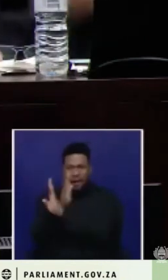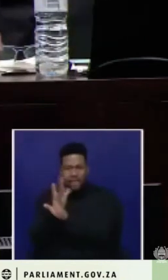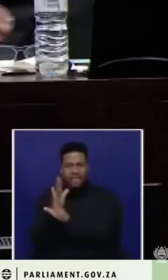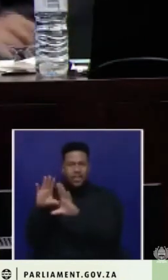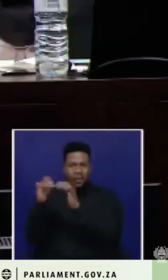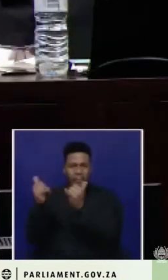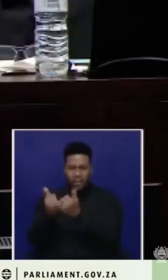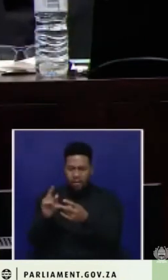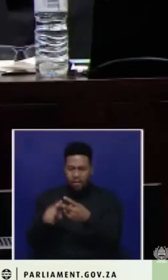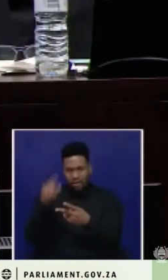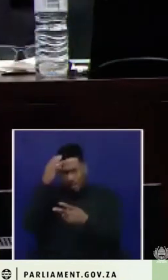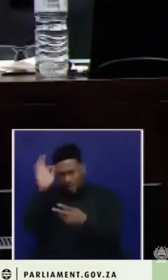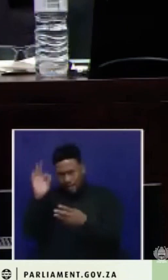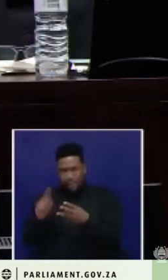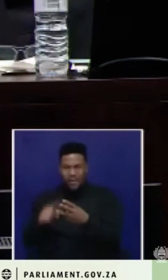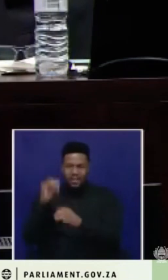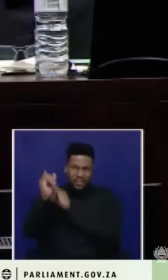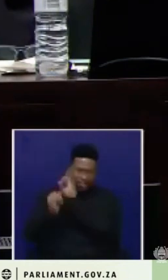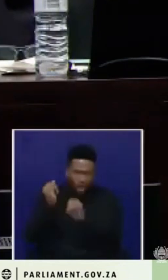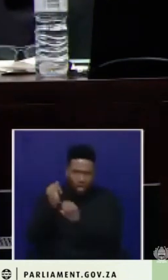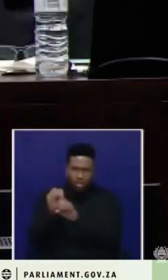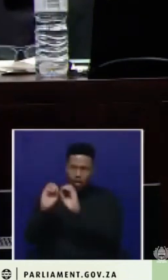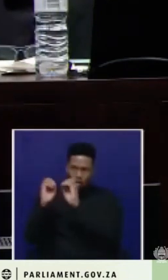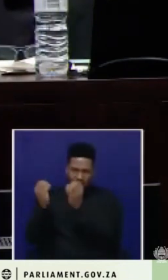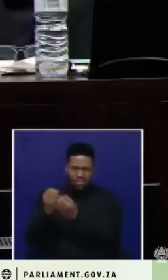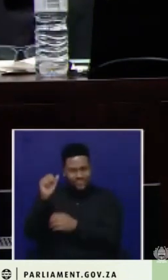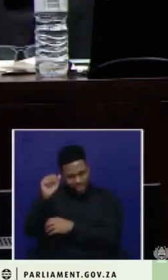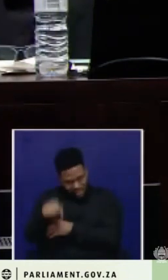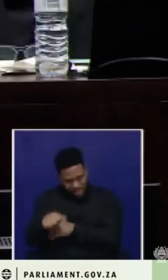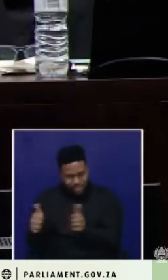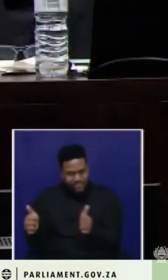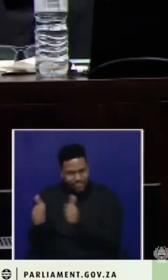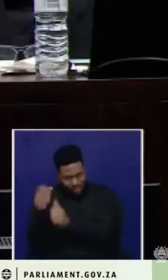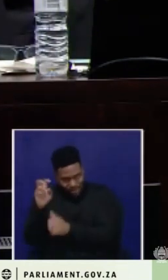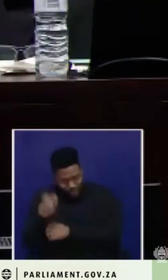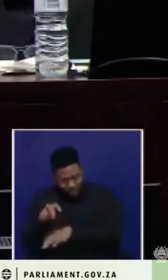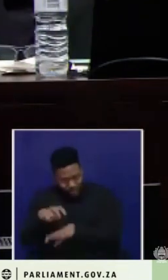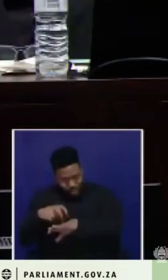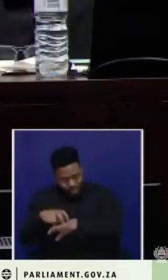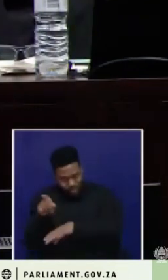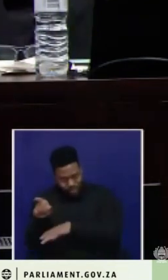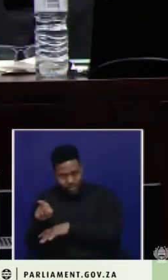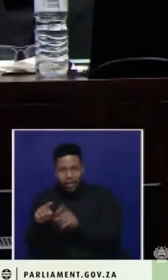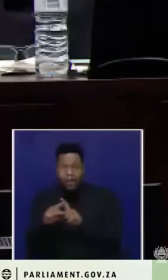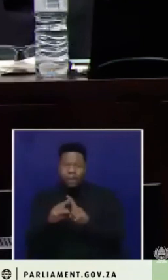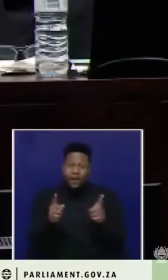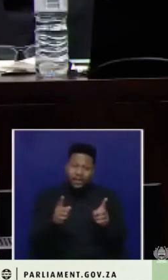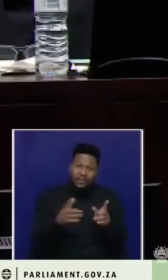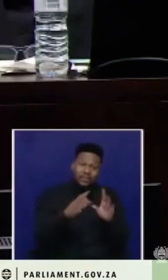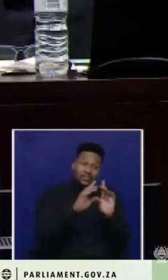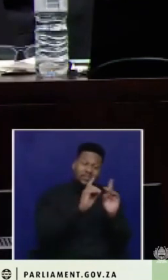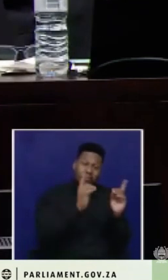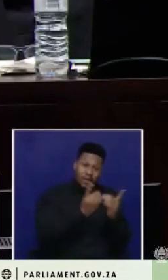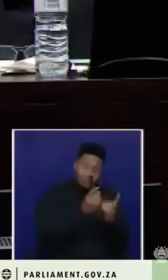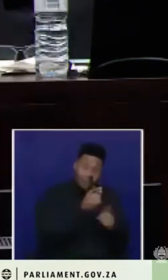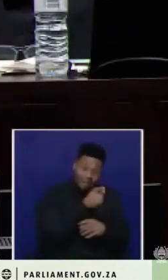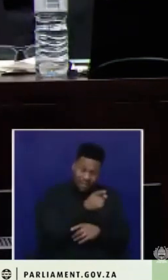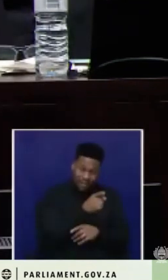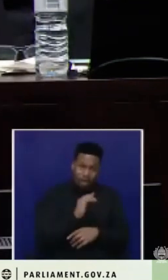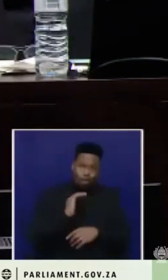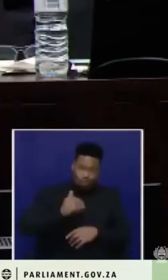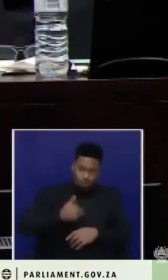international partners. However, the Department of Women, Youth and Persons with Disabilities acknowledged